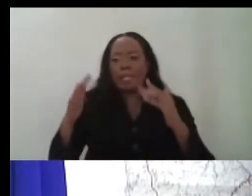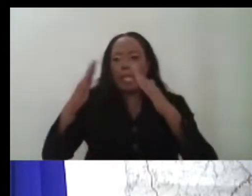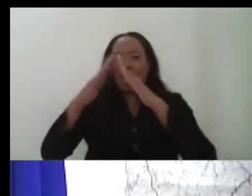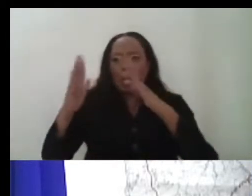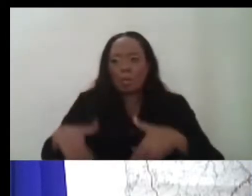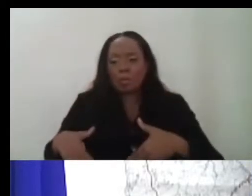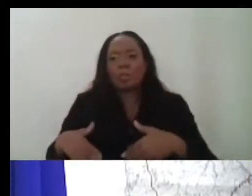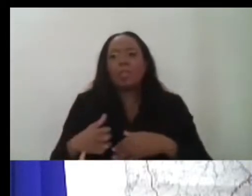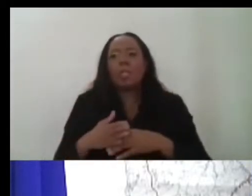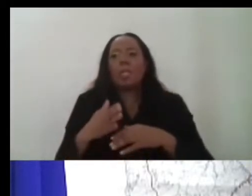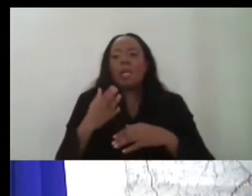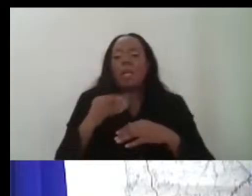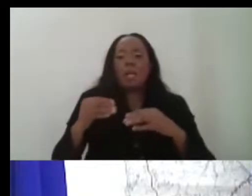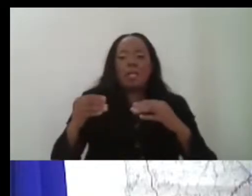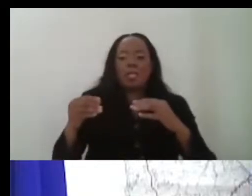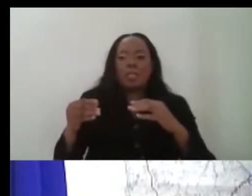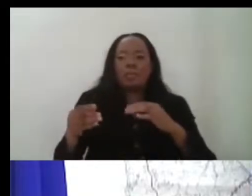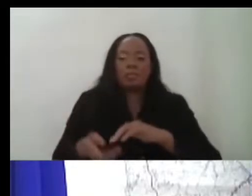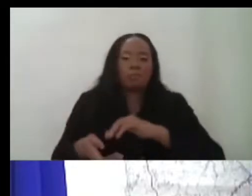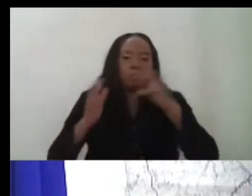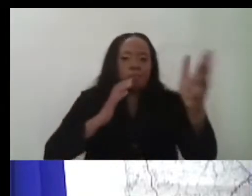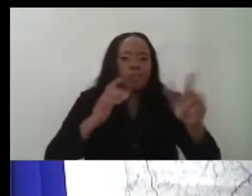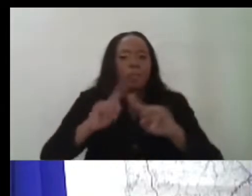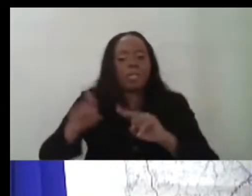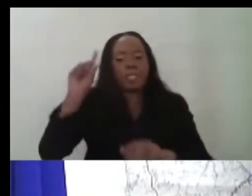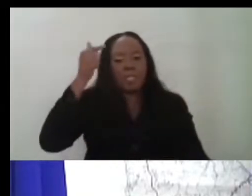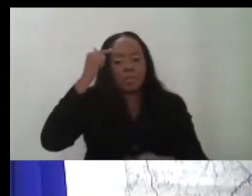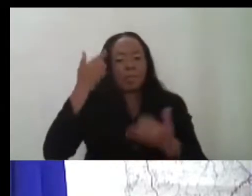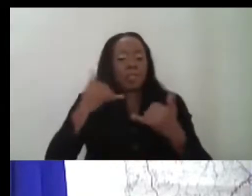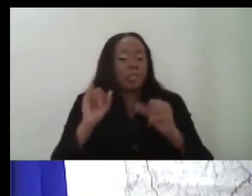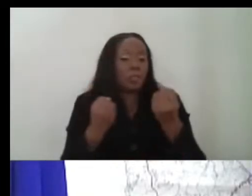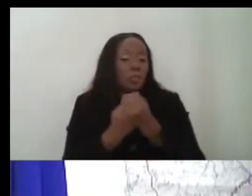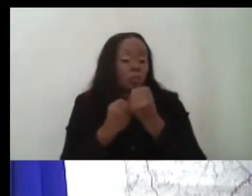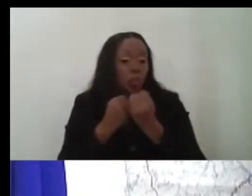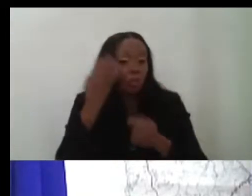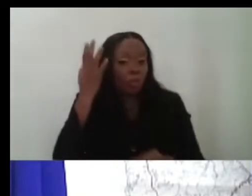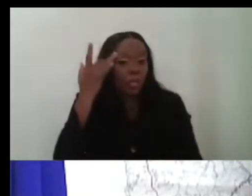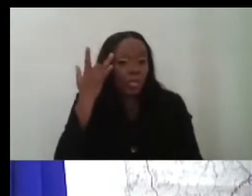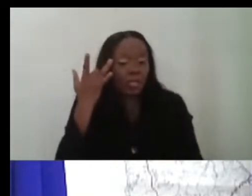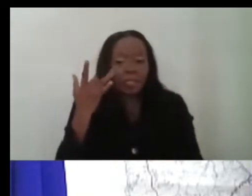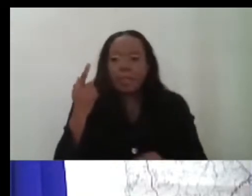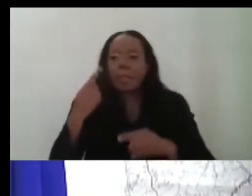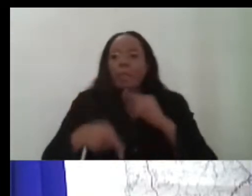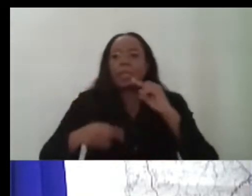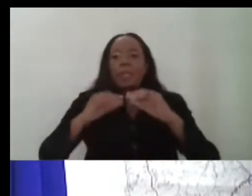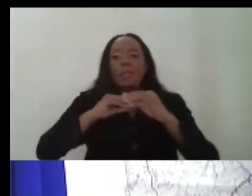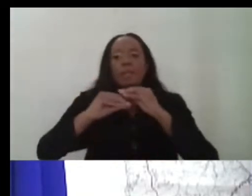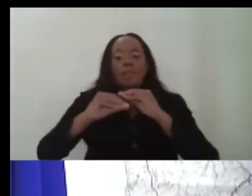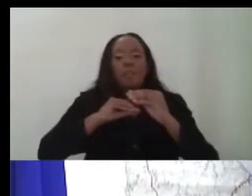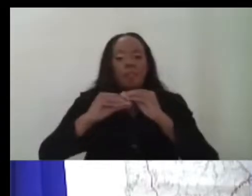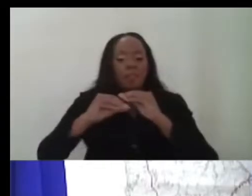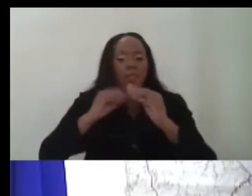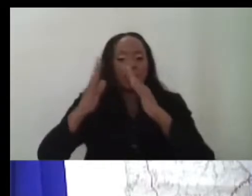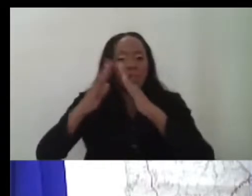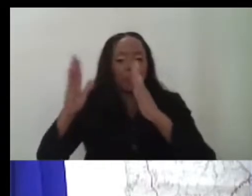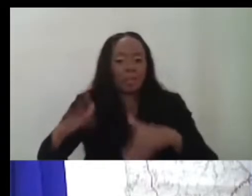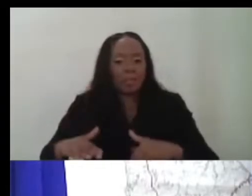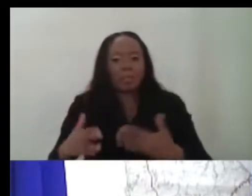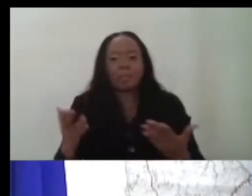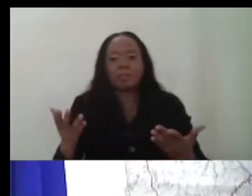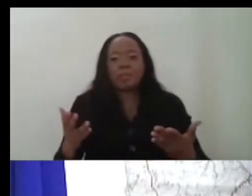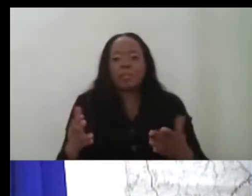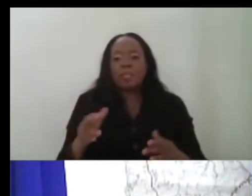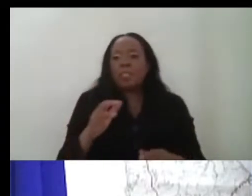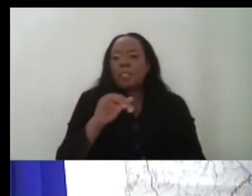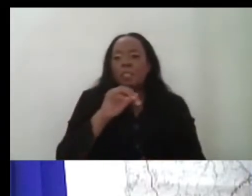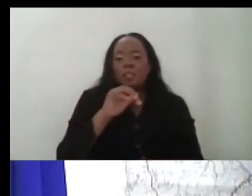still now being supported by government because we've been unable to fix their properties due to circumstances not necessarily within our control,